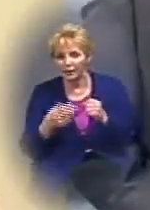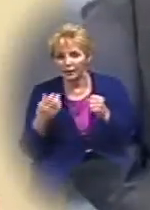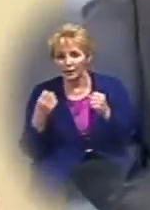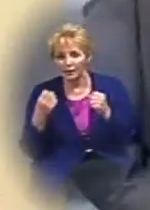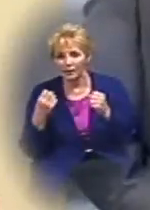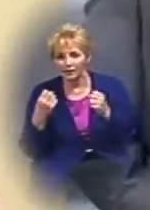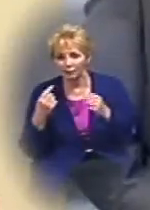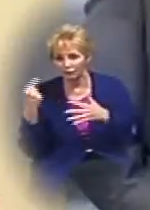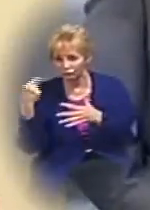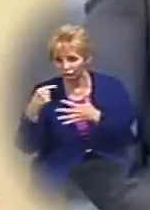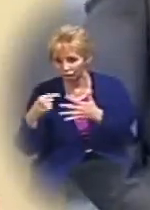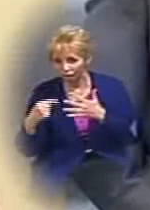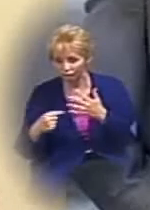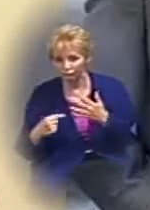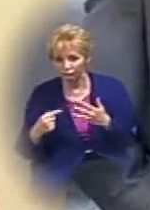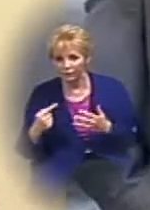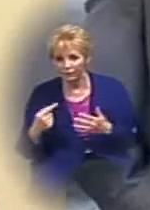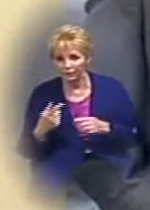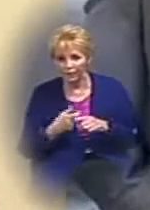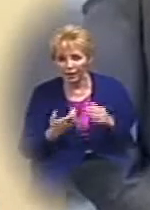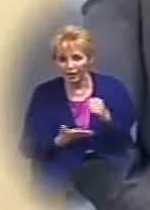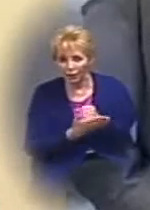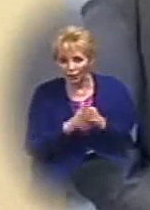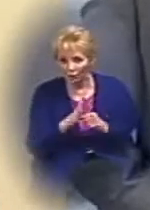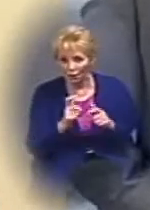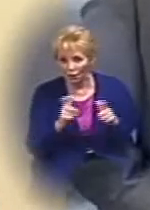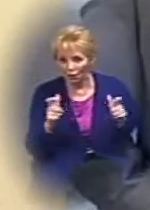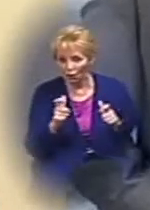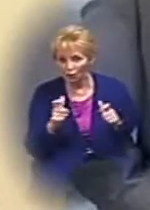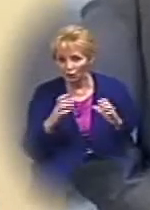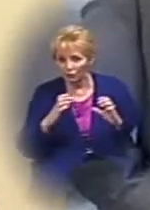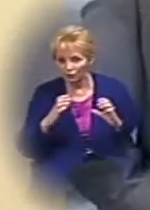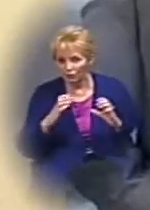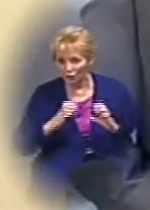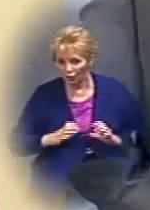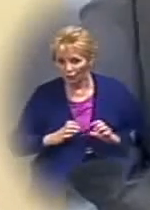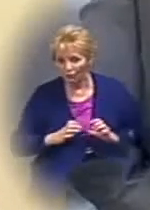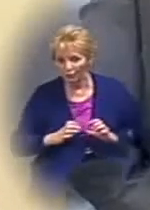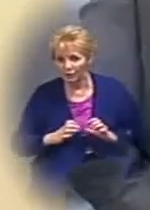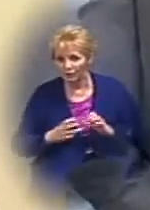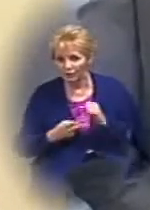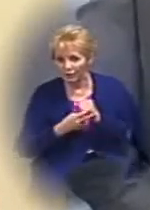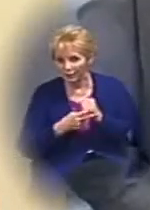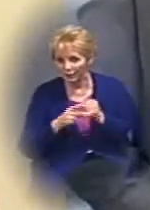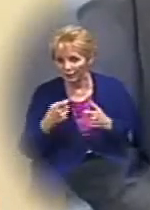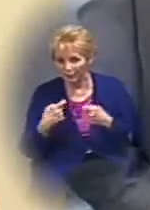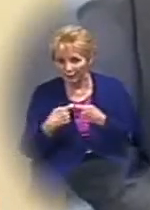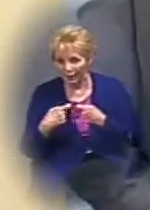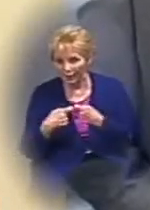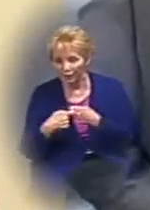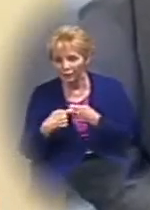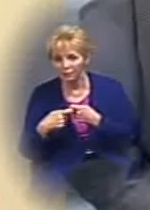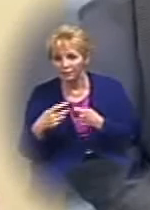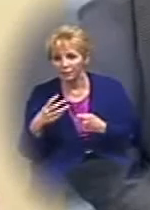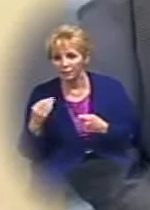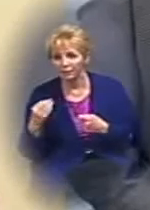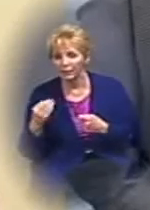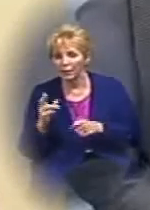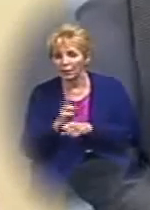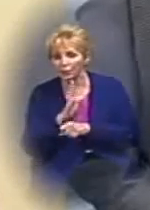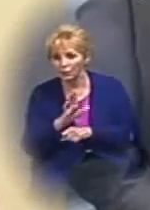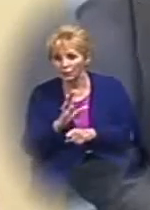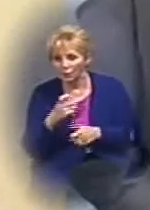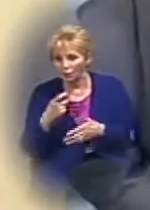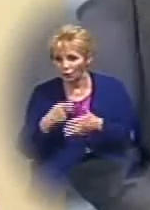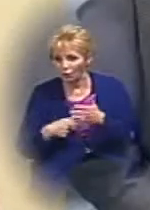forms. It's anything from helping your larger customers efficiently use power to save money and reduce their